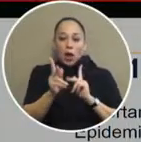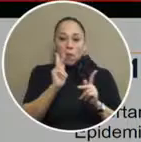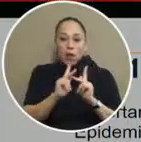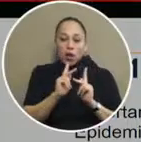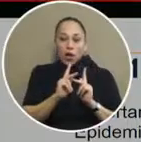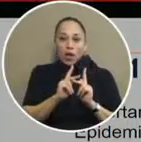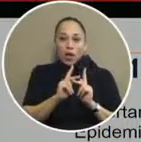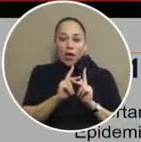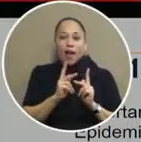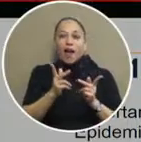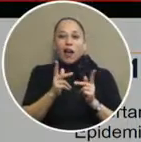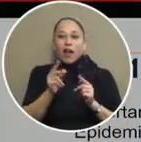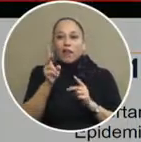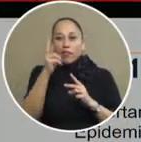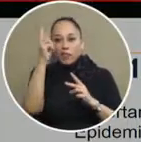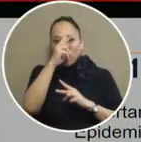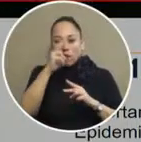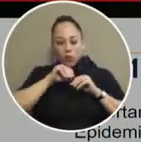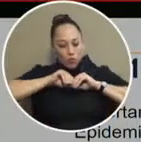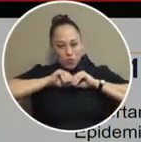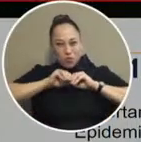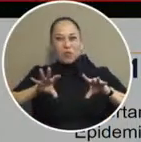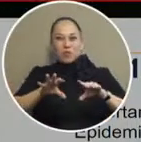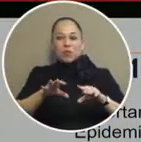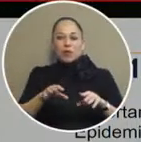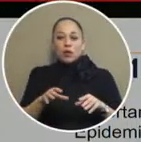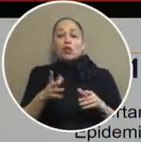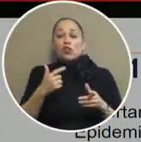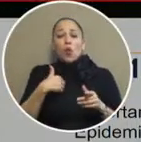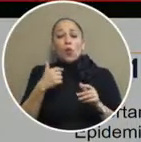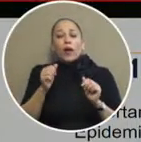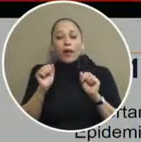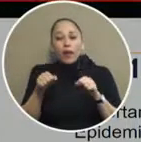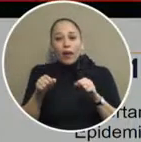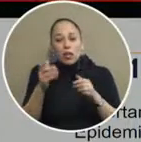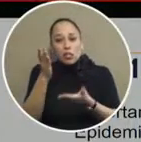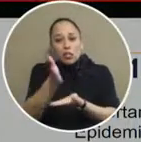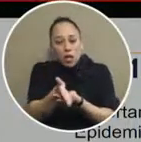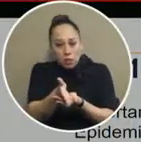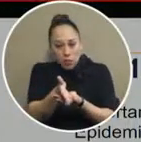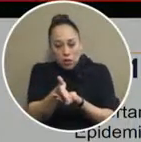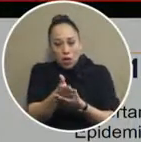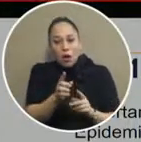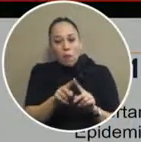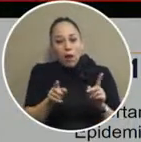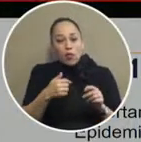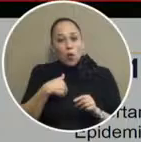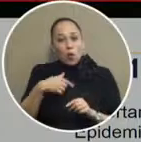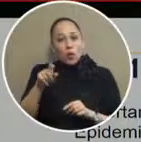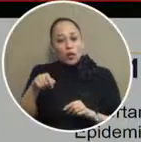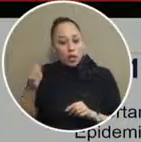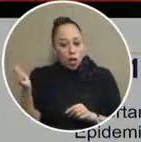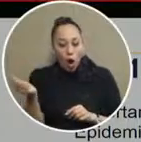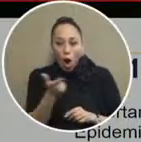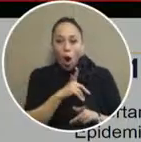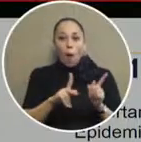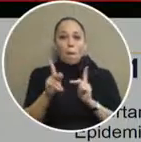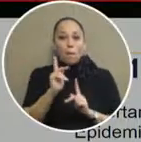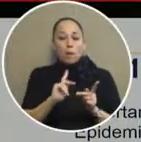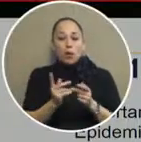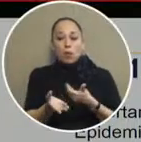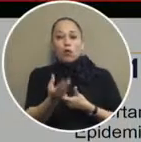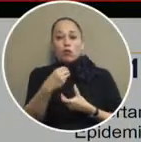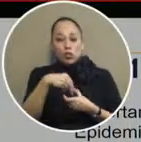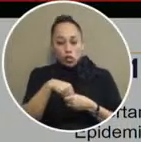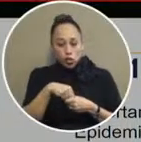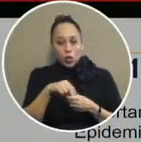grow exponentially. We have a way to stop it by having the participation of everybody. Next